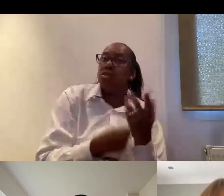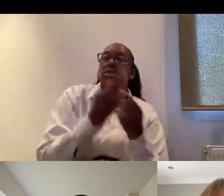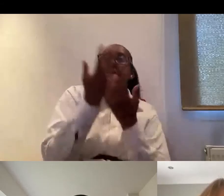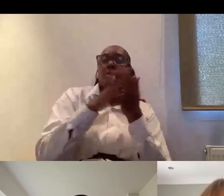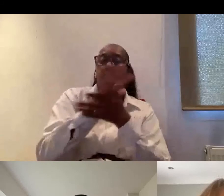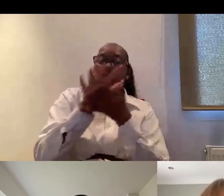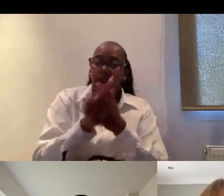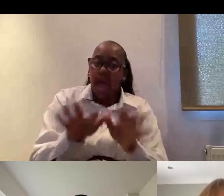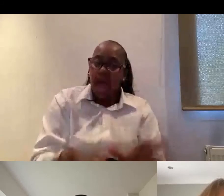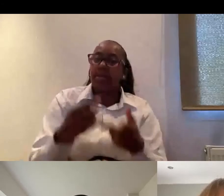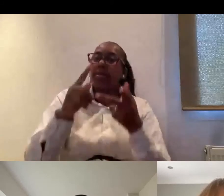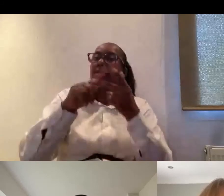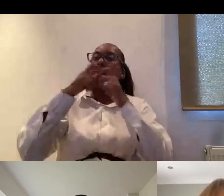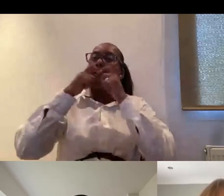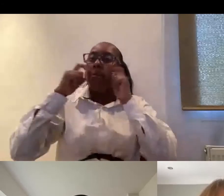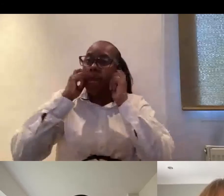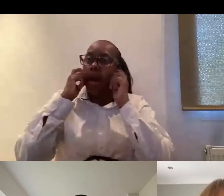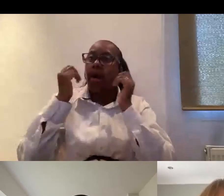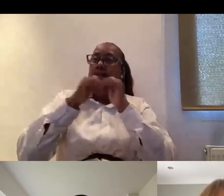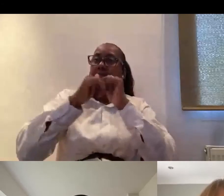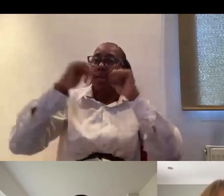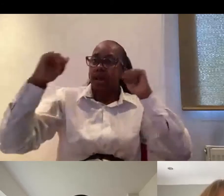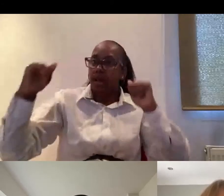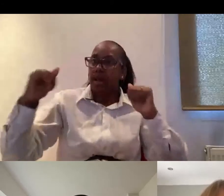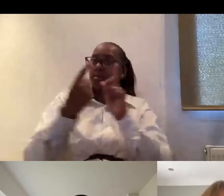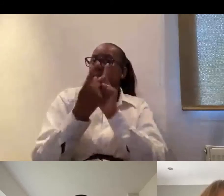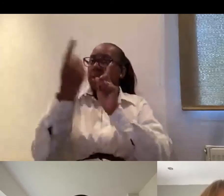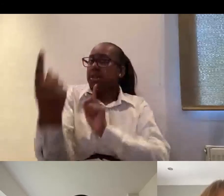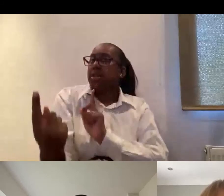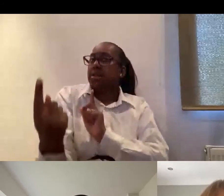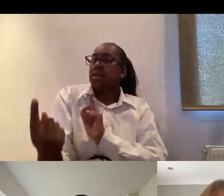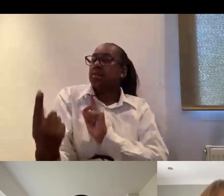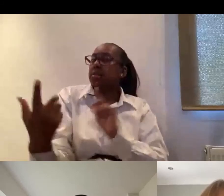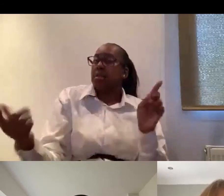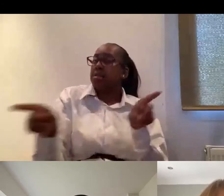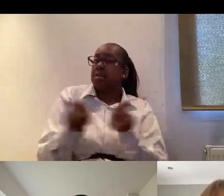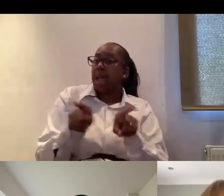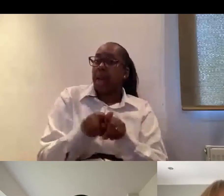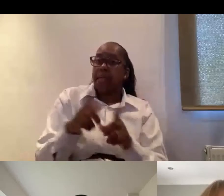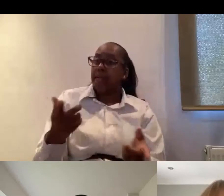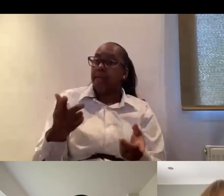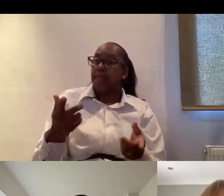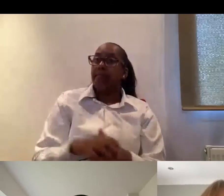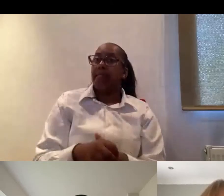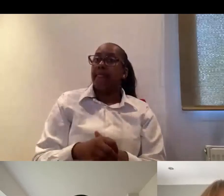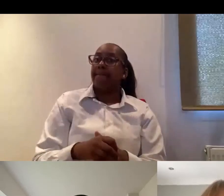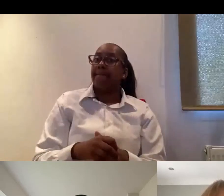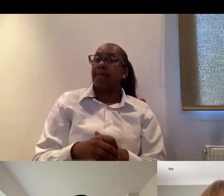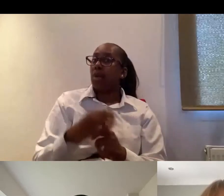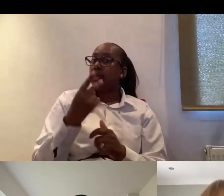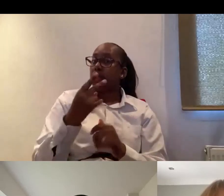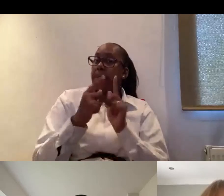everybody is following at this time, to wash your hands regularly, to wear your face masks, and to keep your distance 2 meters